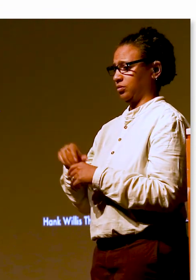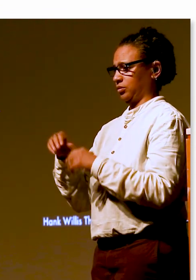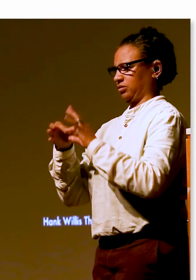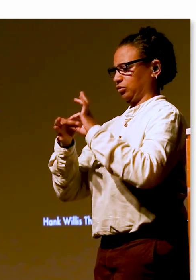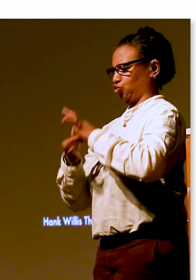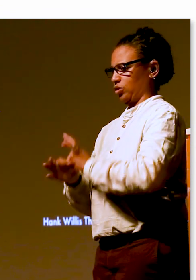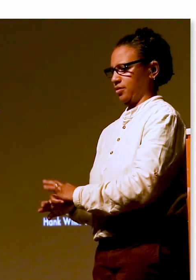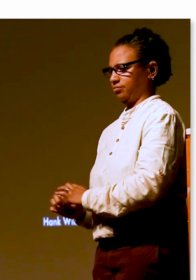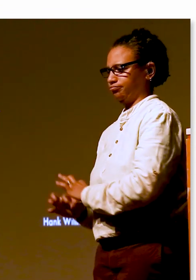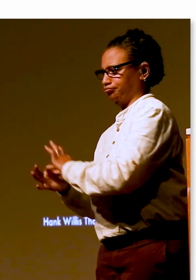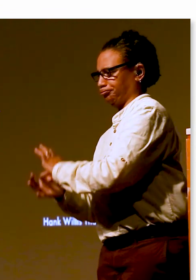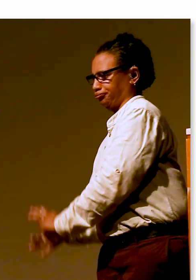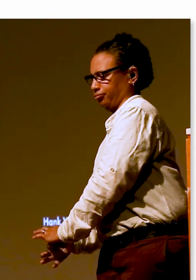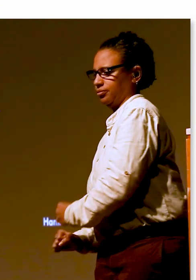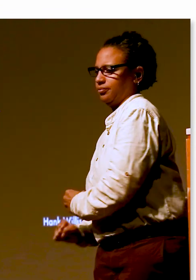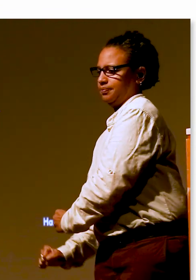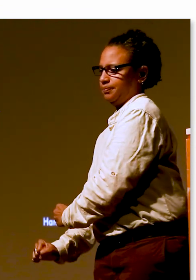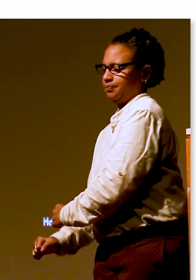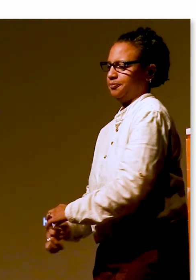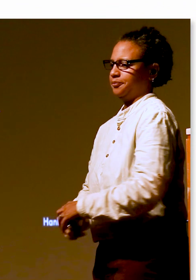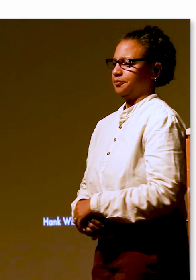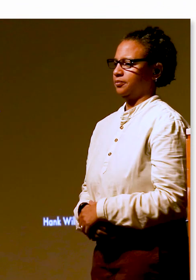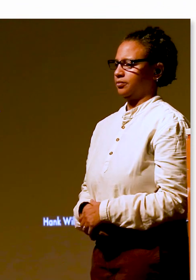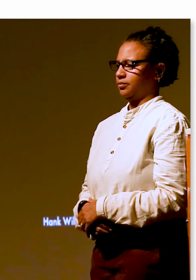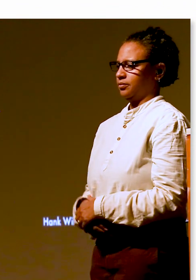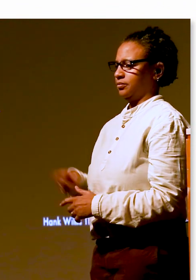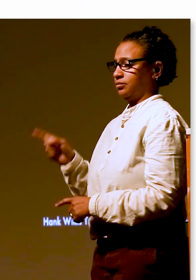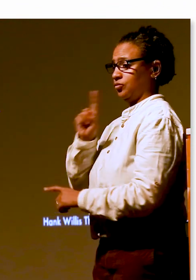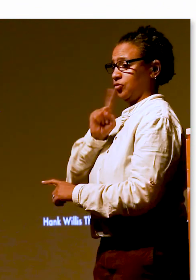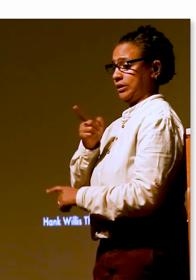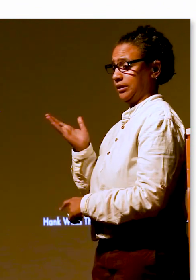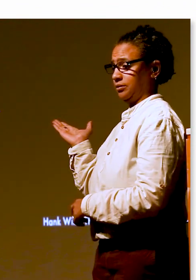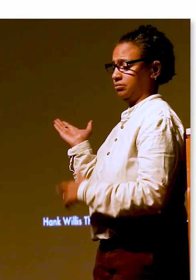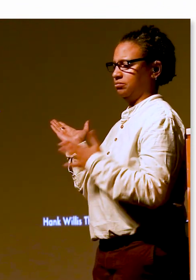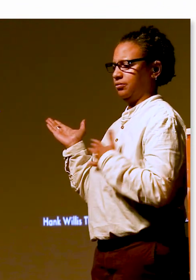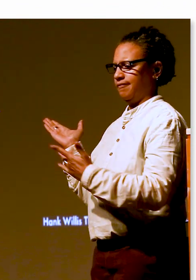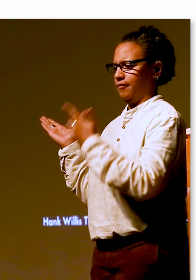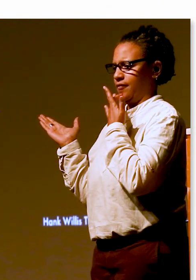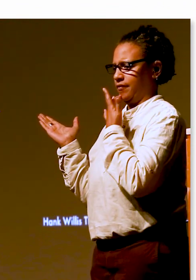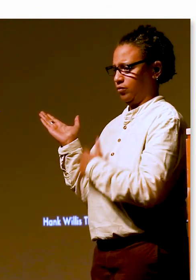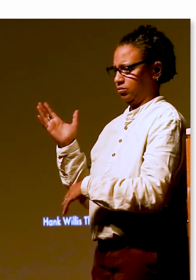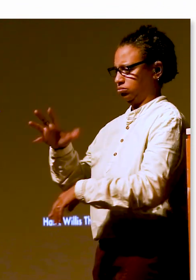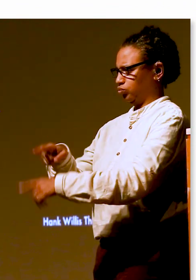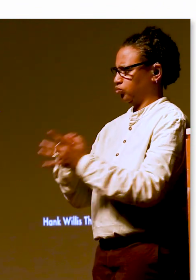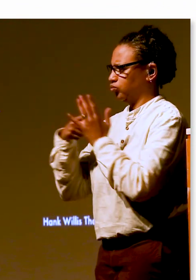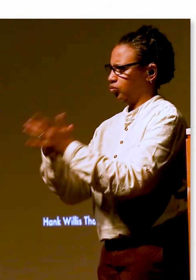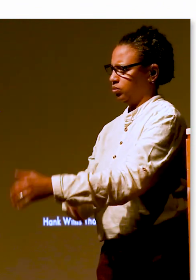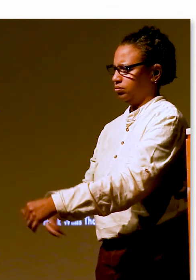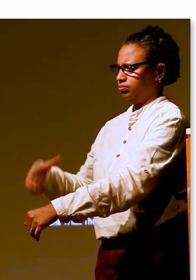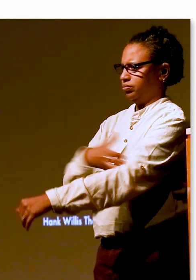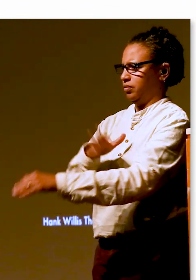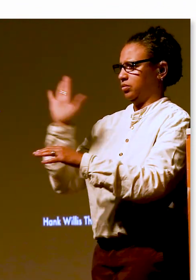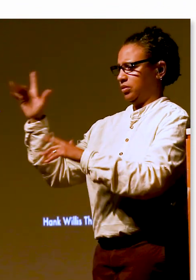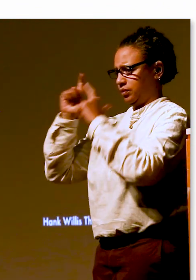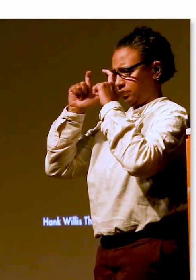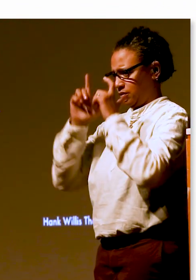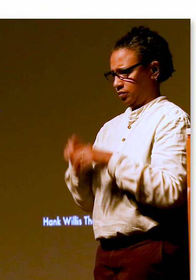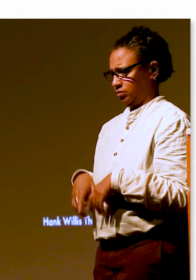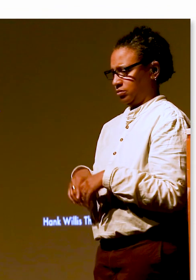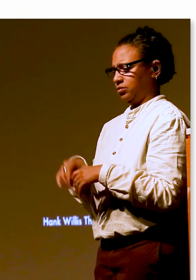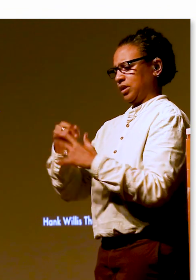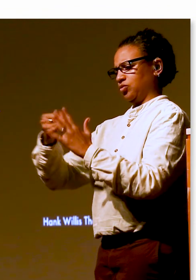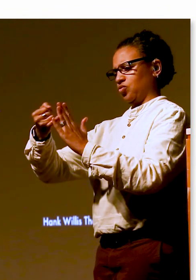works. I think it really speaks to the power of his photographic process as an artist. You